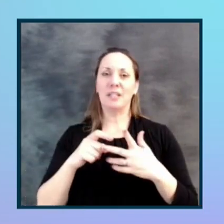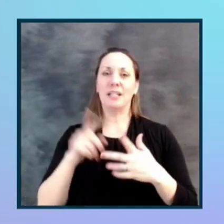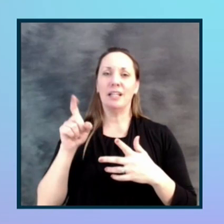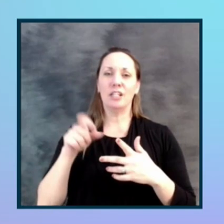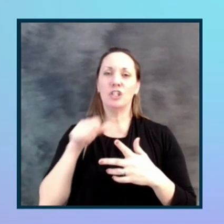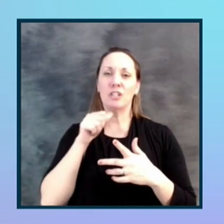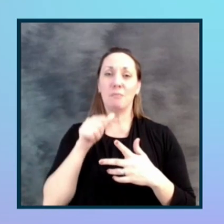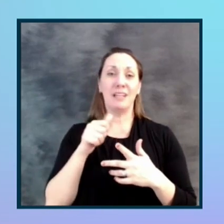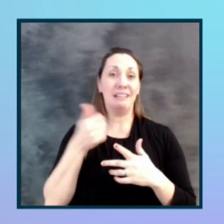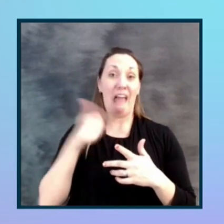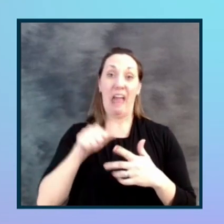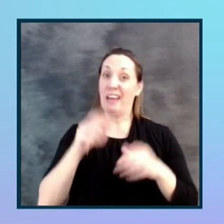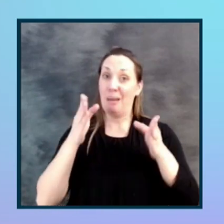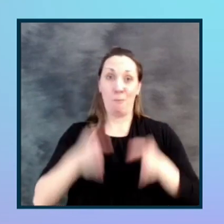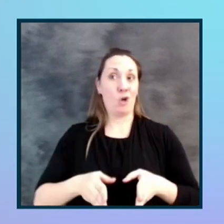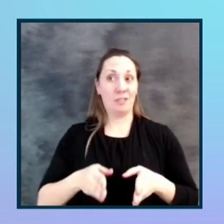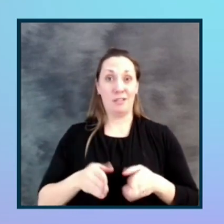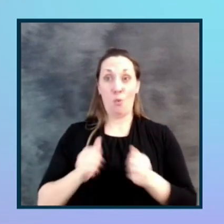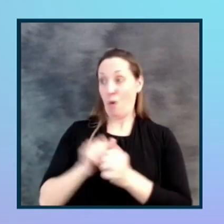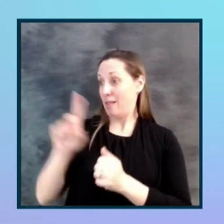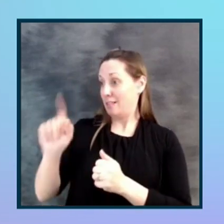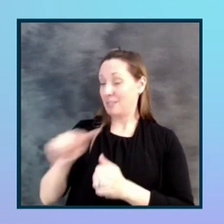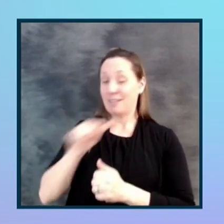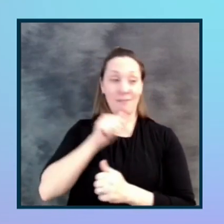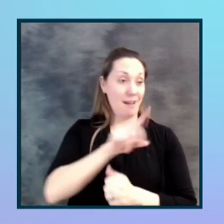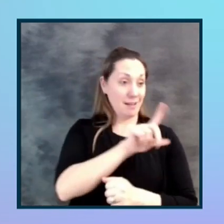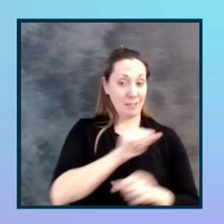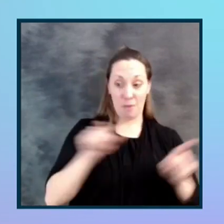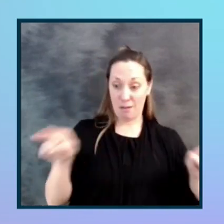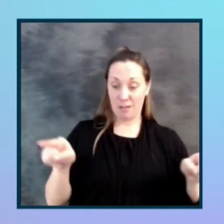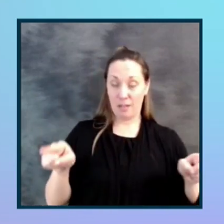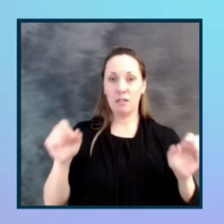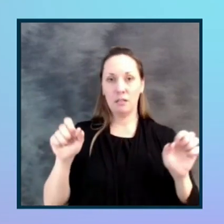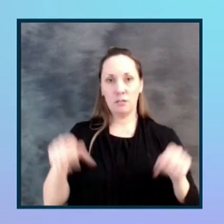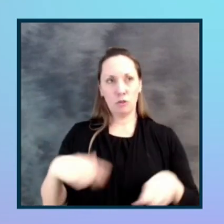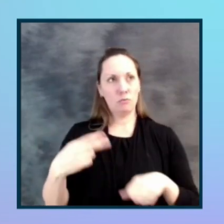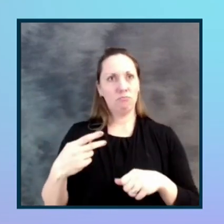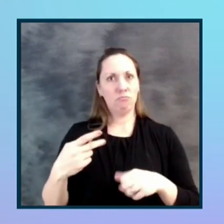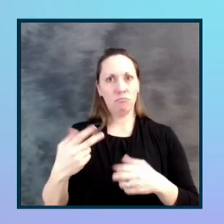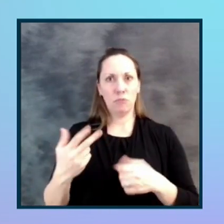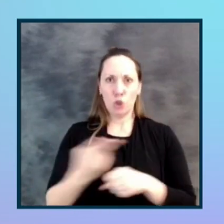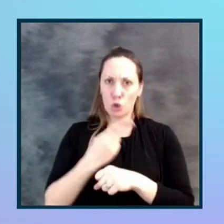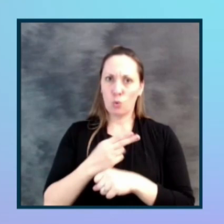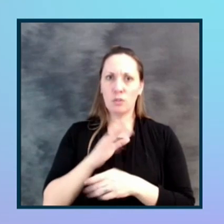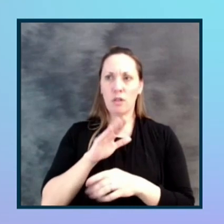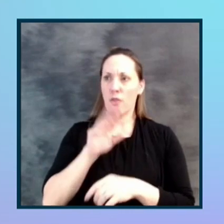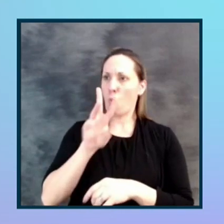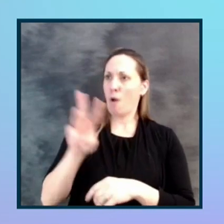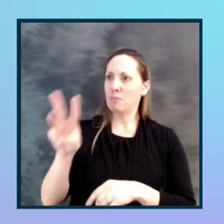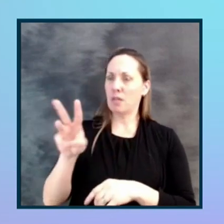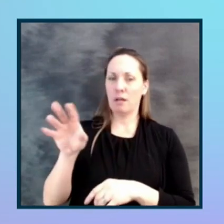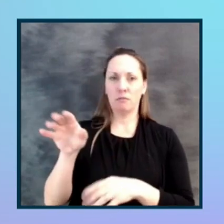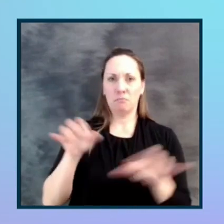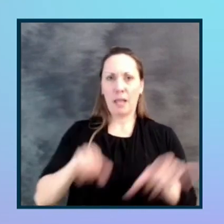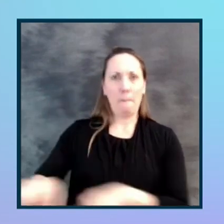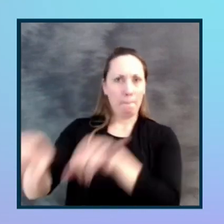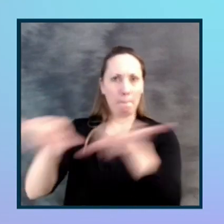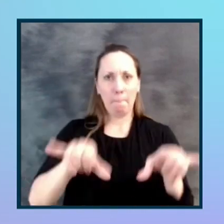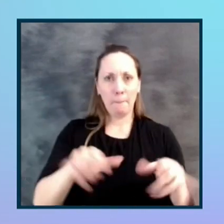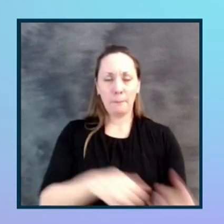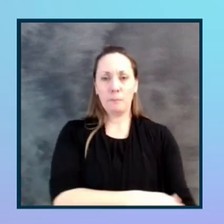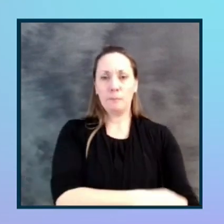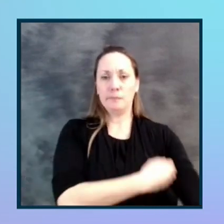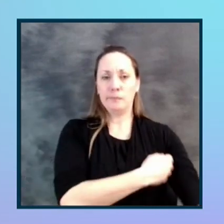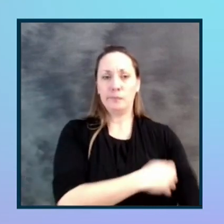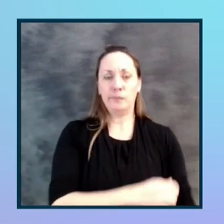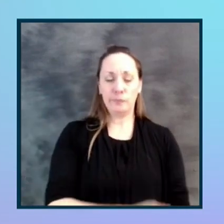any person with disability to interact with your website just like anyone else would do. Yeah. All